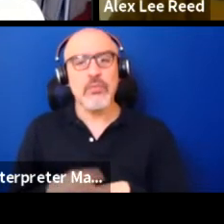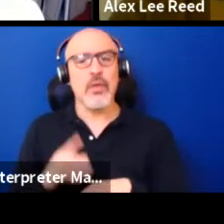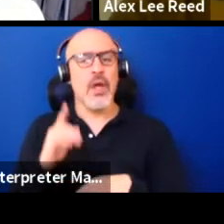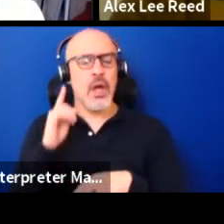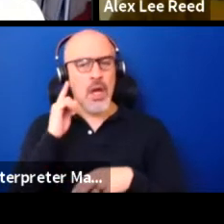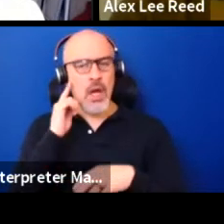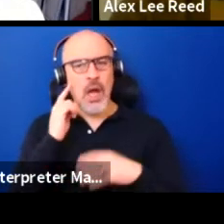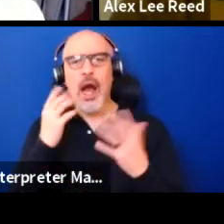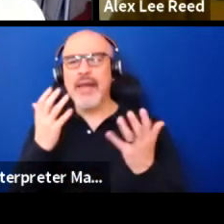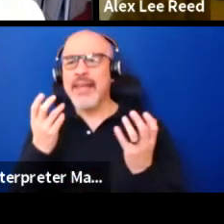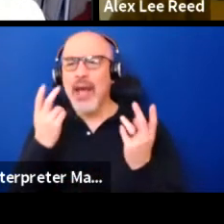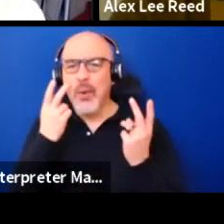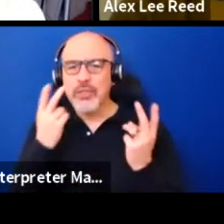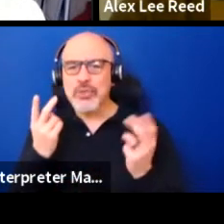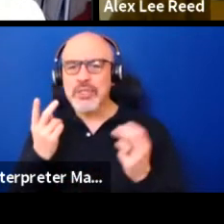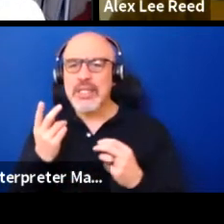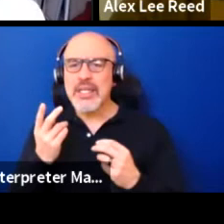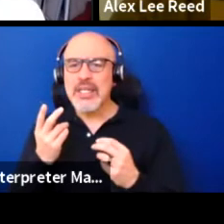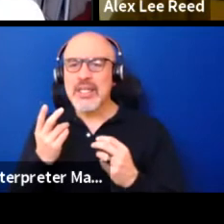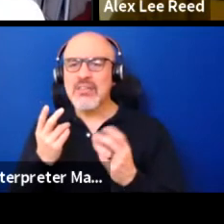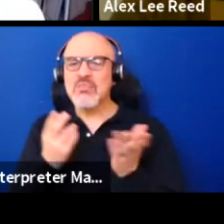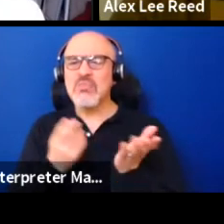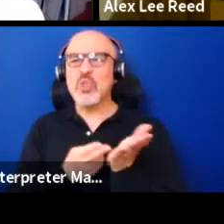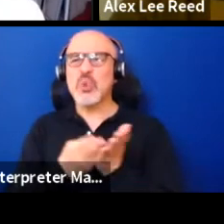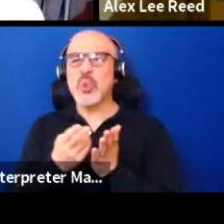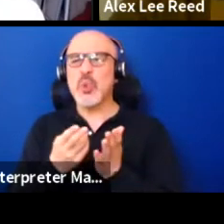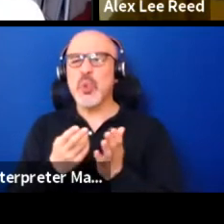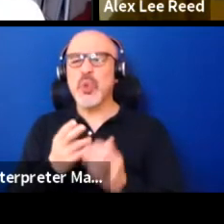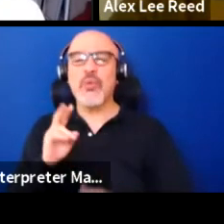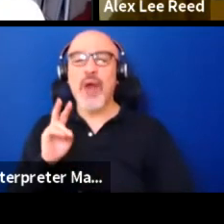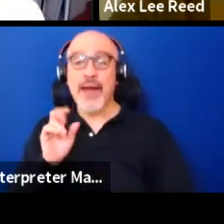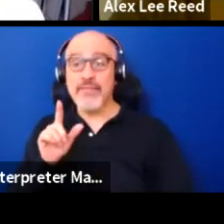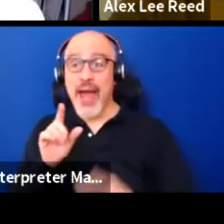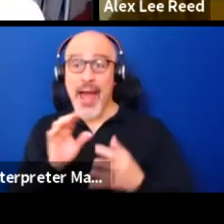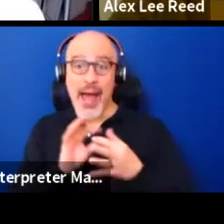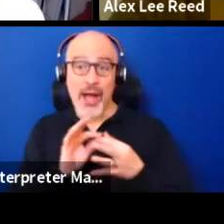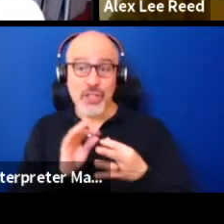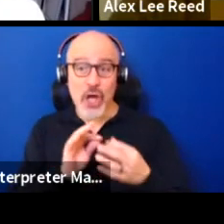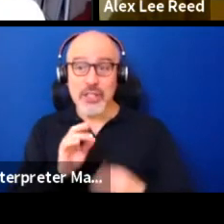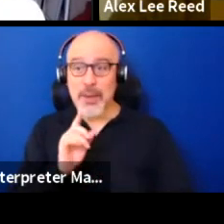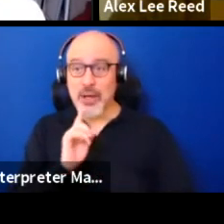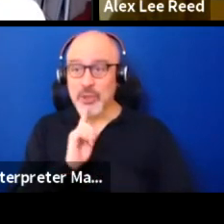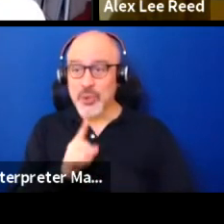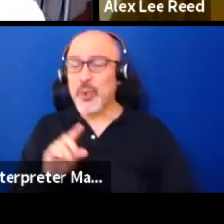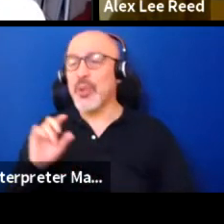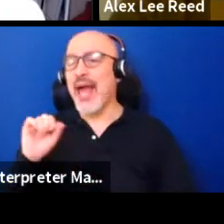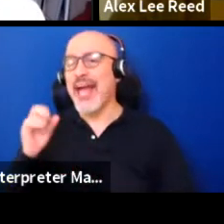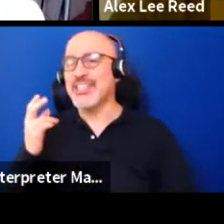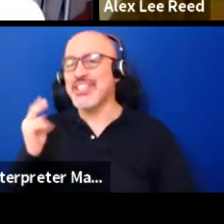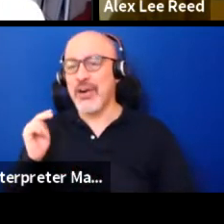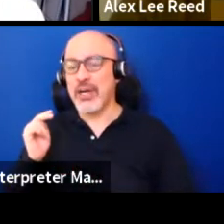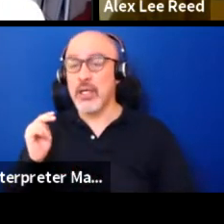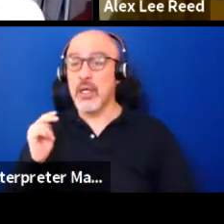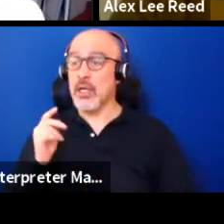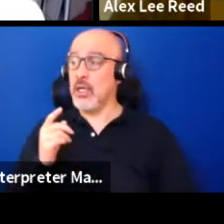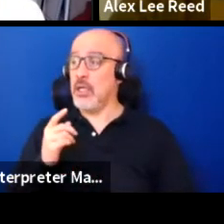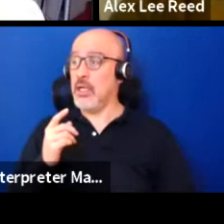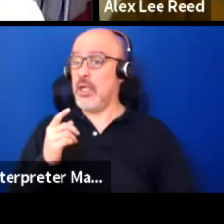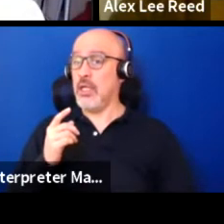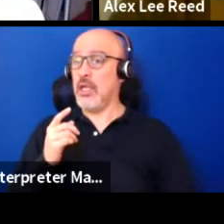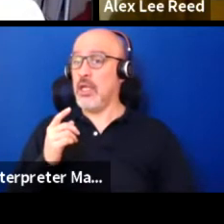I want to see the truth. And Val talked about the truth, Sharon talked about the truth, and the truth in storytelling. And